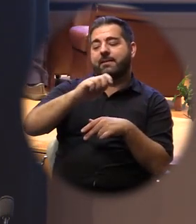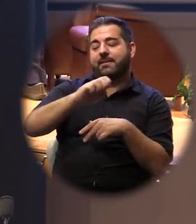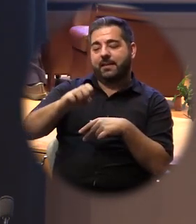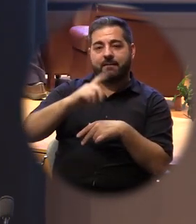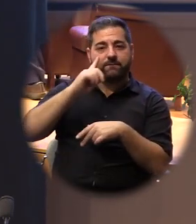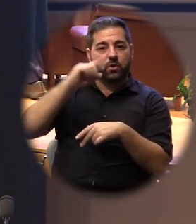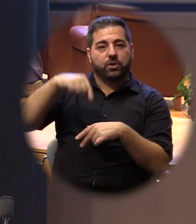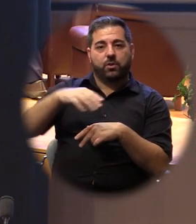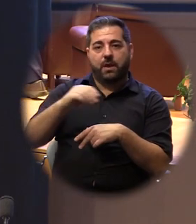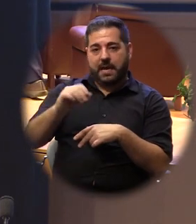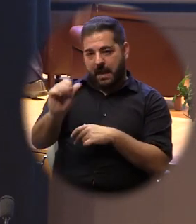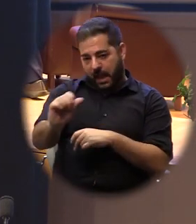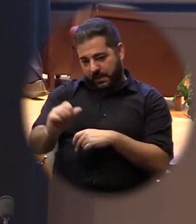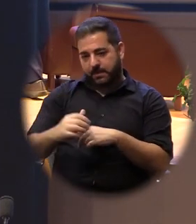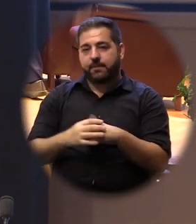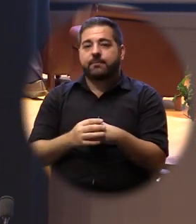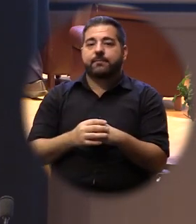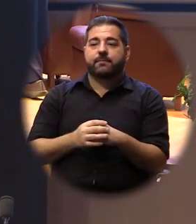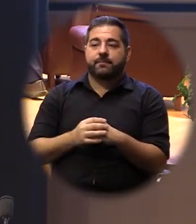Q&A portion.